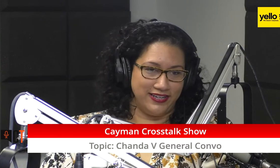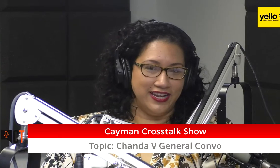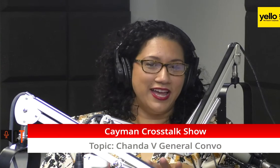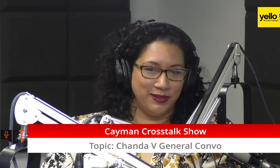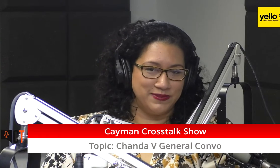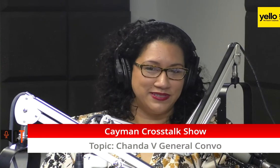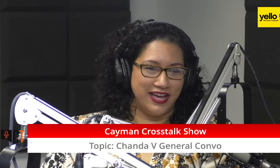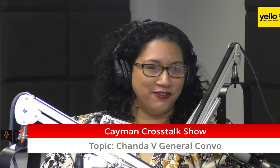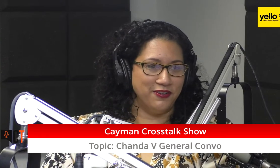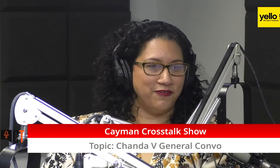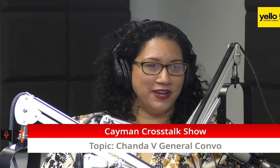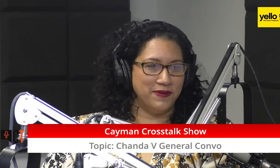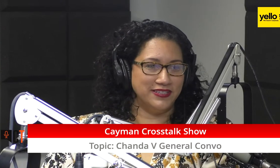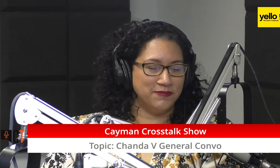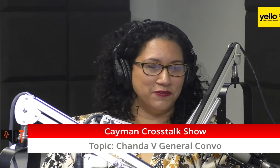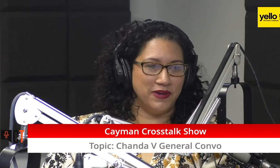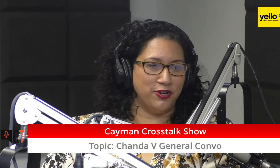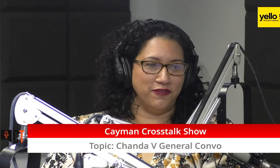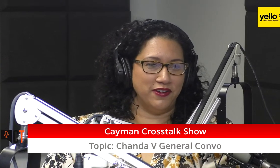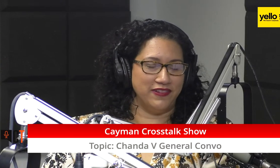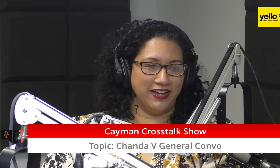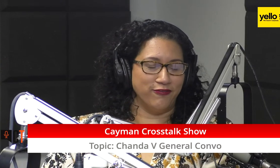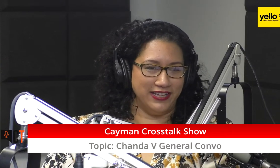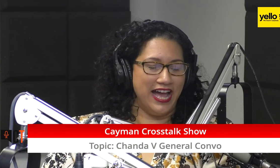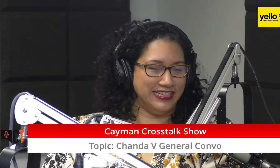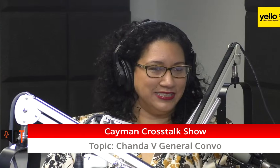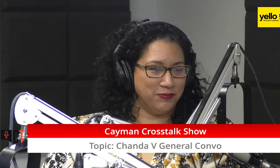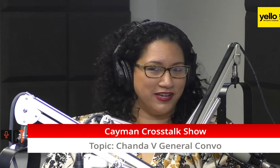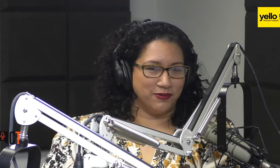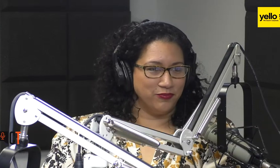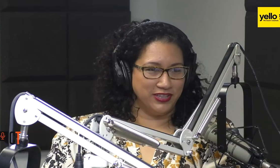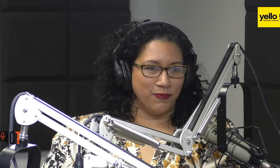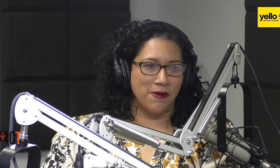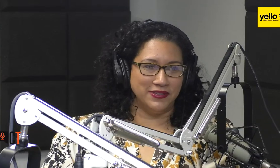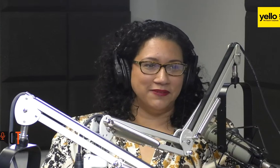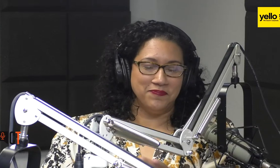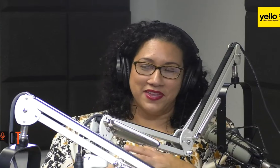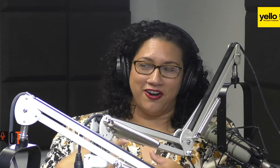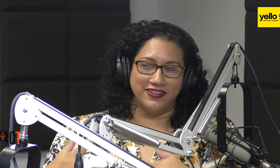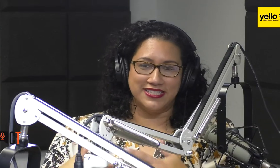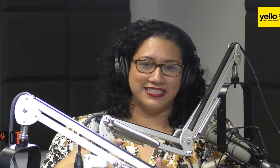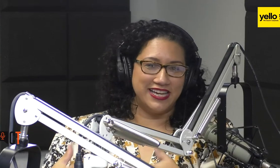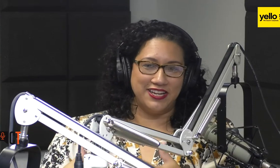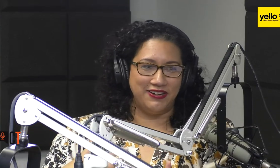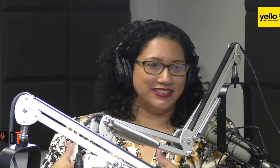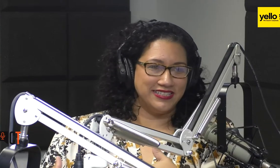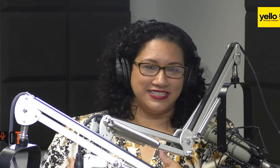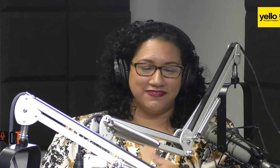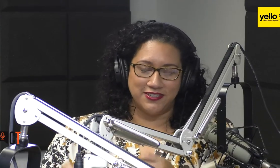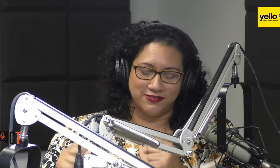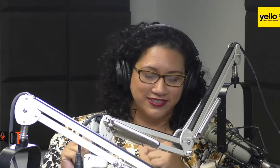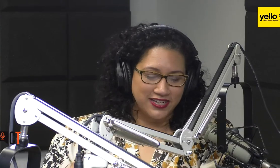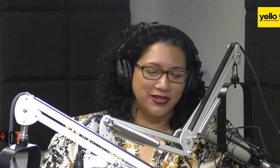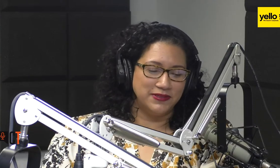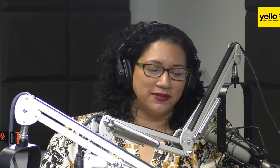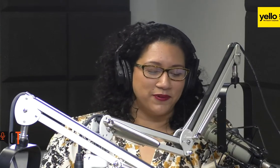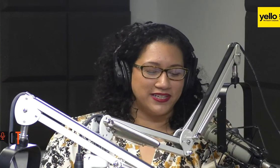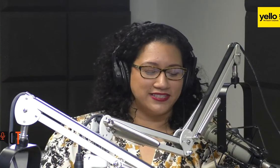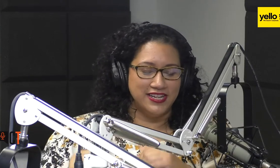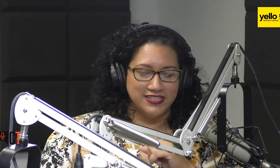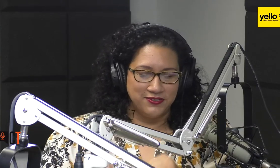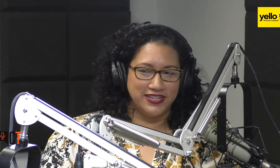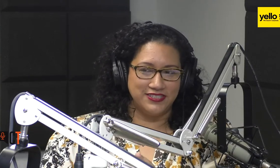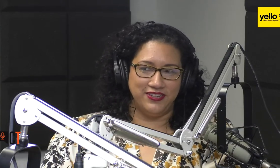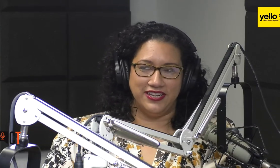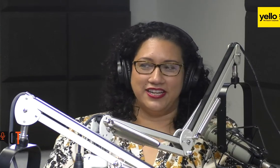All right, it helps. I don't know if anybody, some of you might not even have like really had a deep breath or breathed properly, all this anxiety, all of this stuff. So take a couple deep